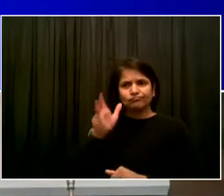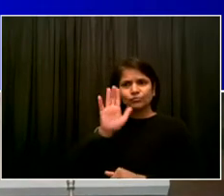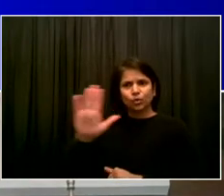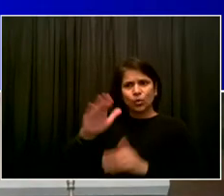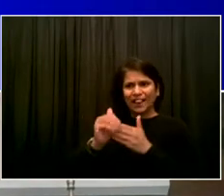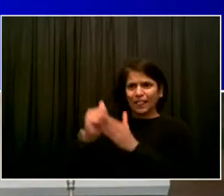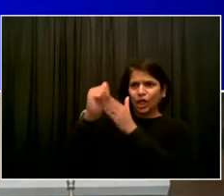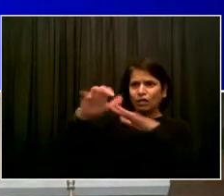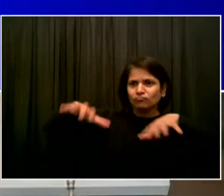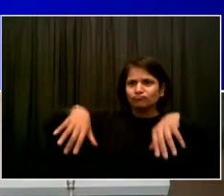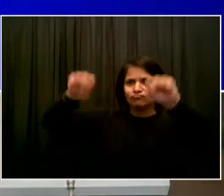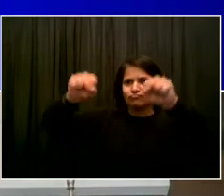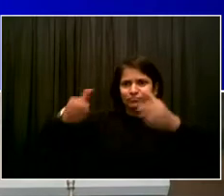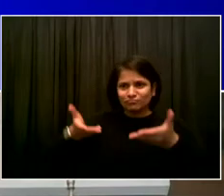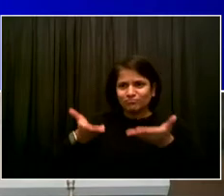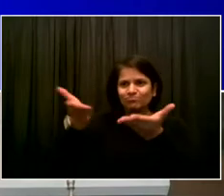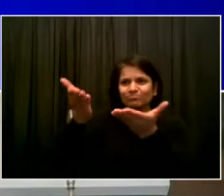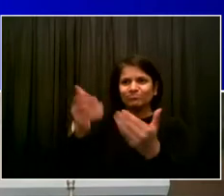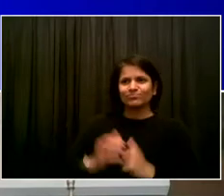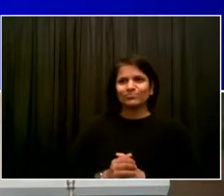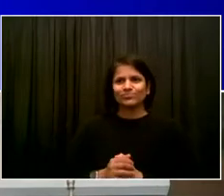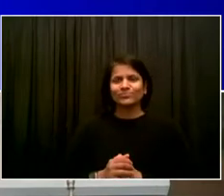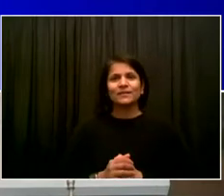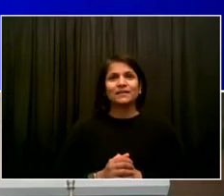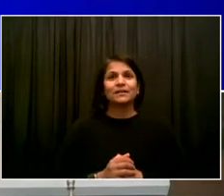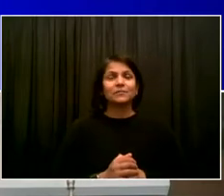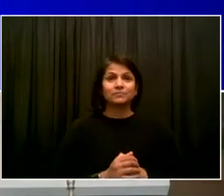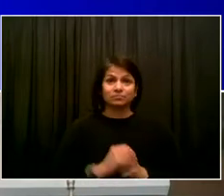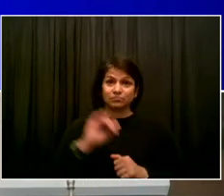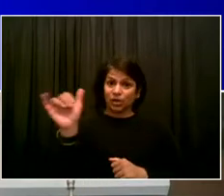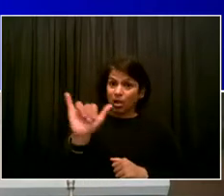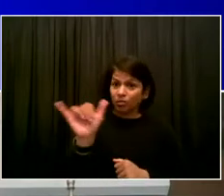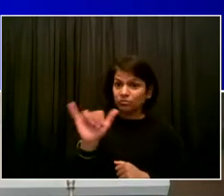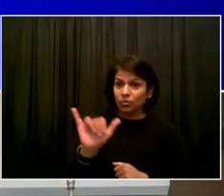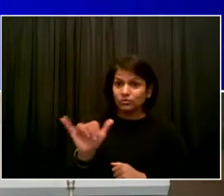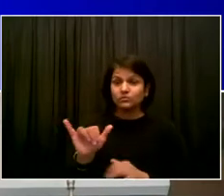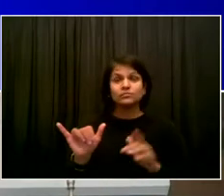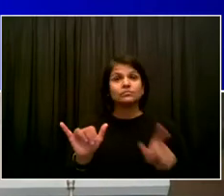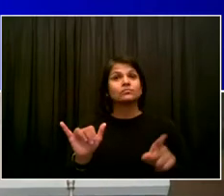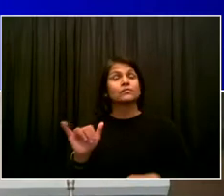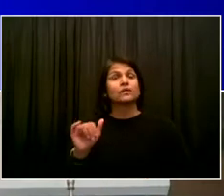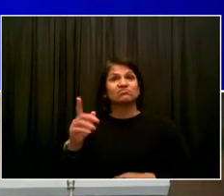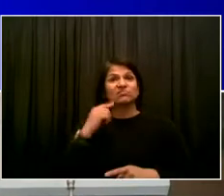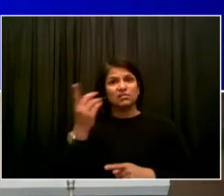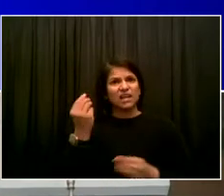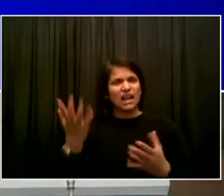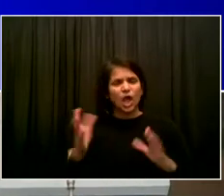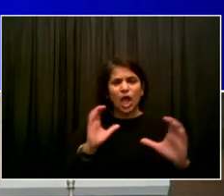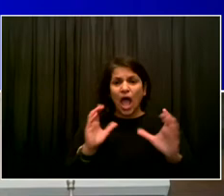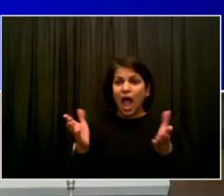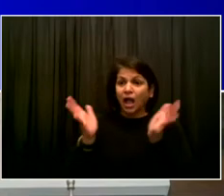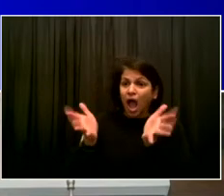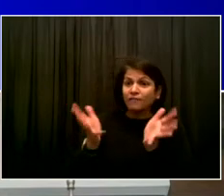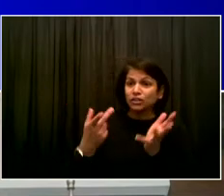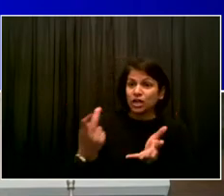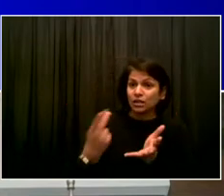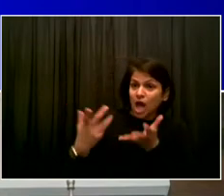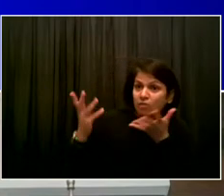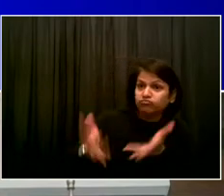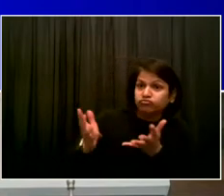it. And I want to also say to you, every single conversation we've had, you always invoke what the data and the science tell us, what